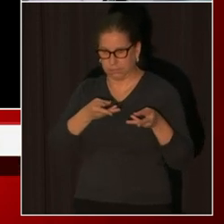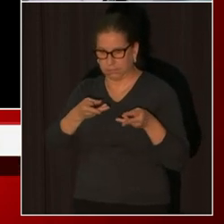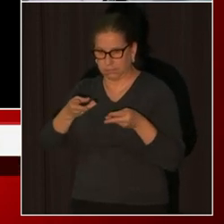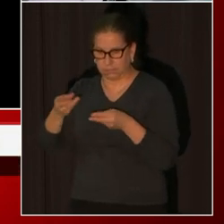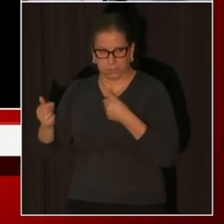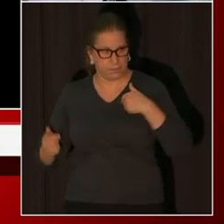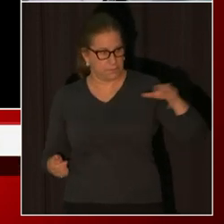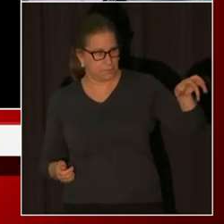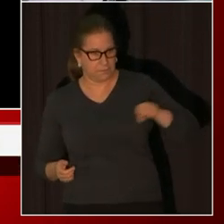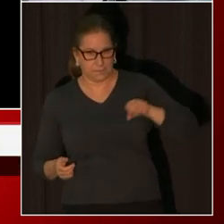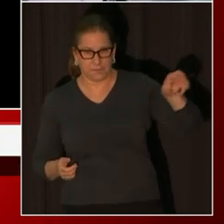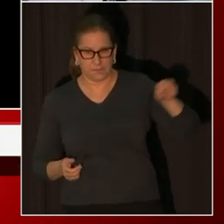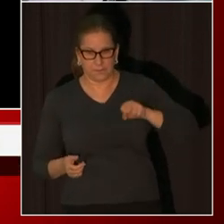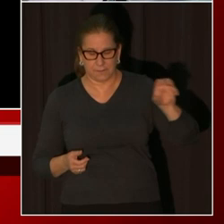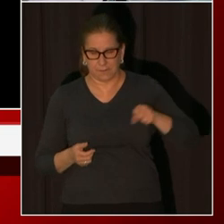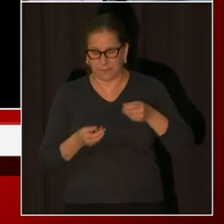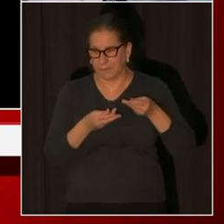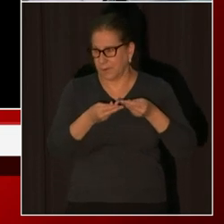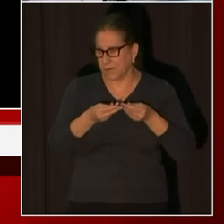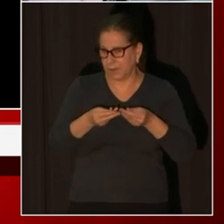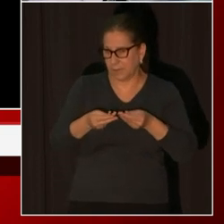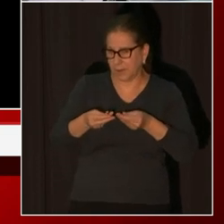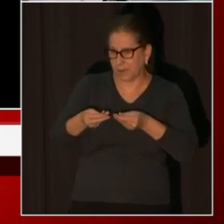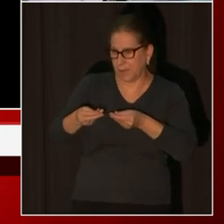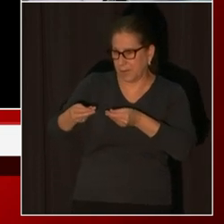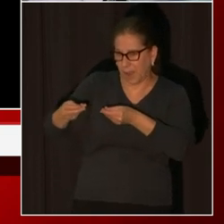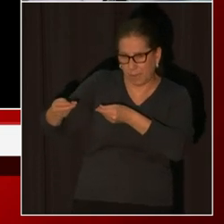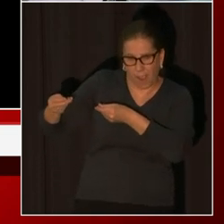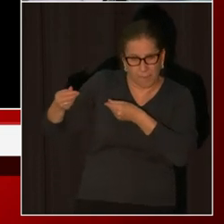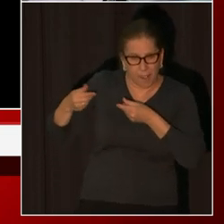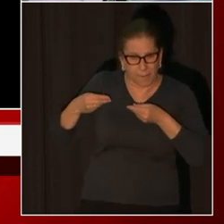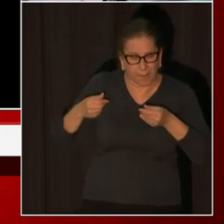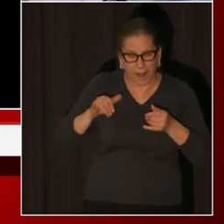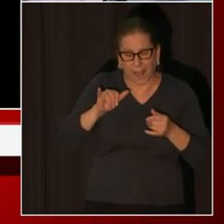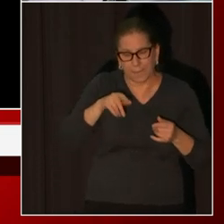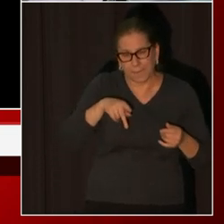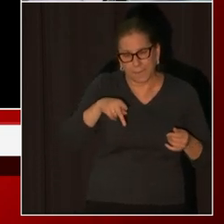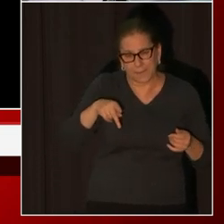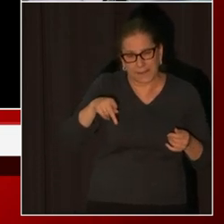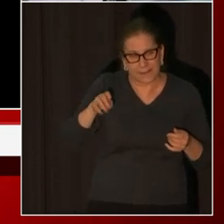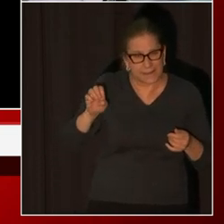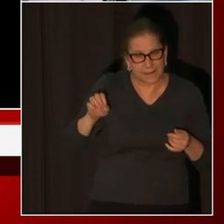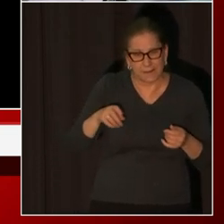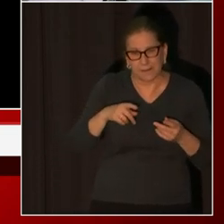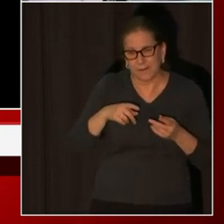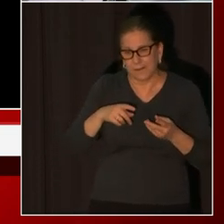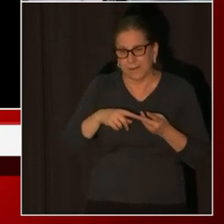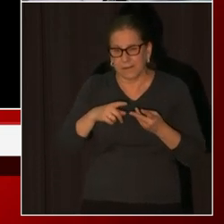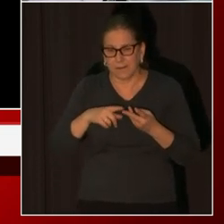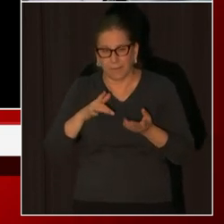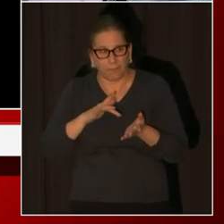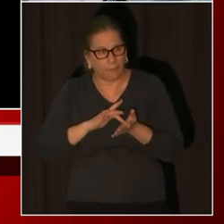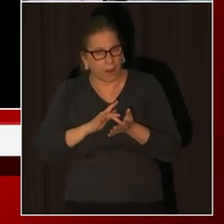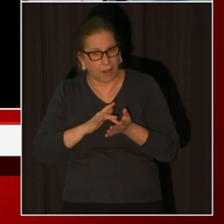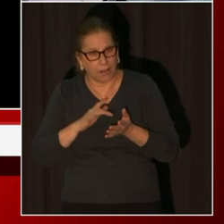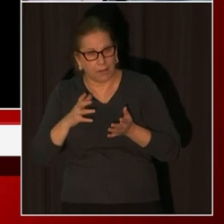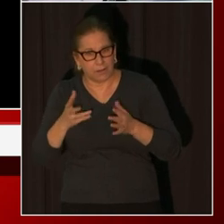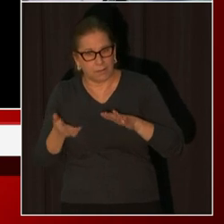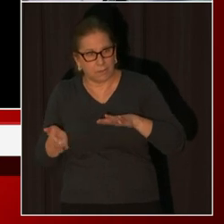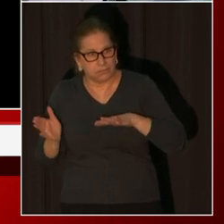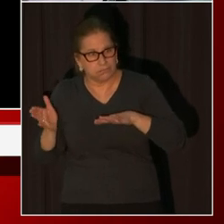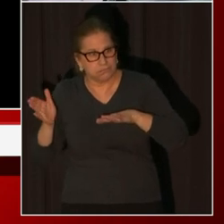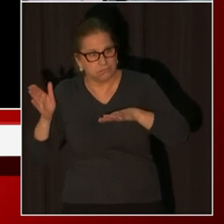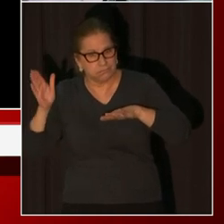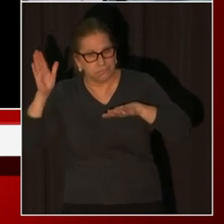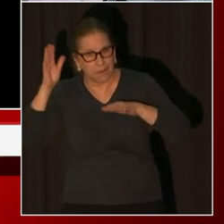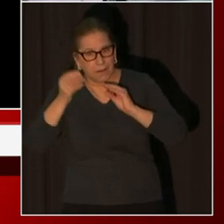the expenses for things like PPE, for medical surge, for ventilators and equipment that we need, for